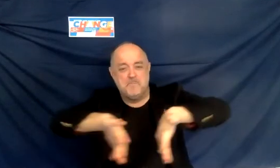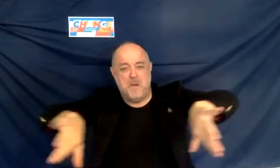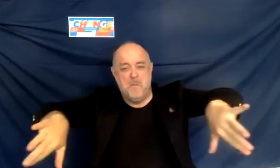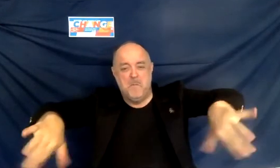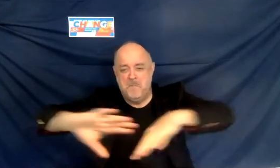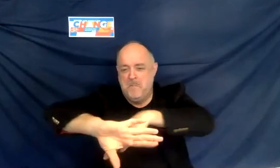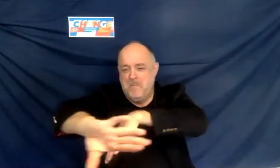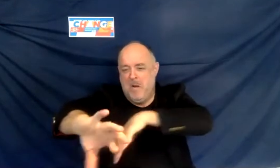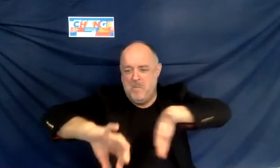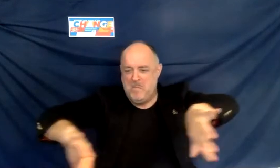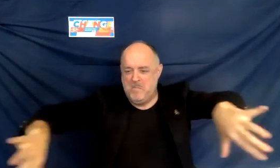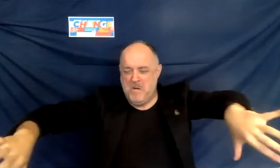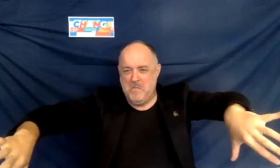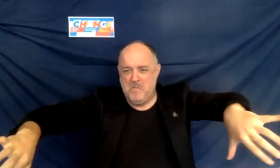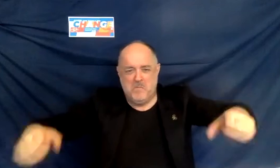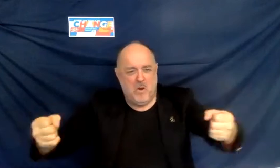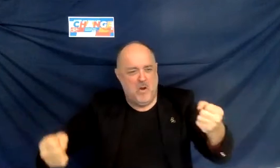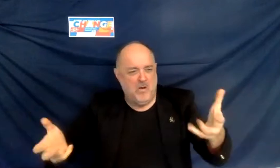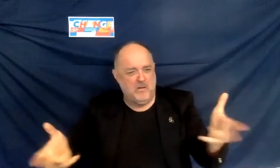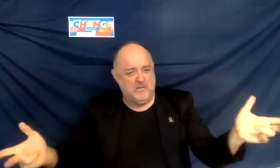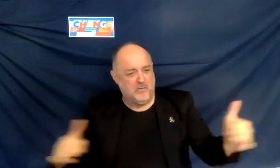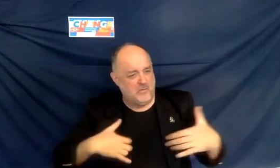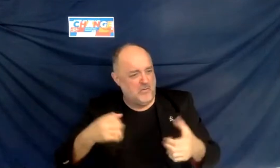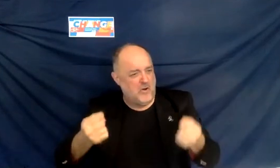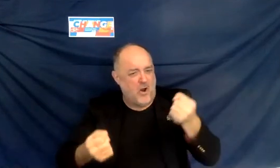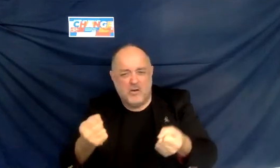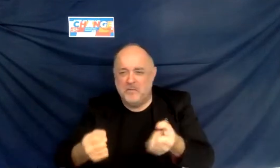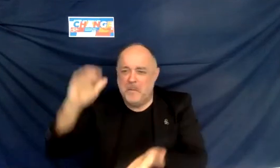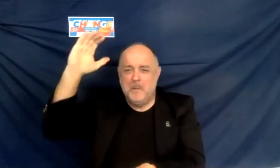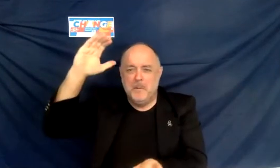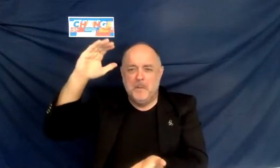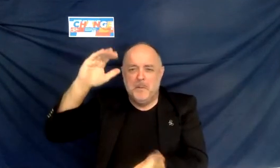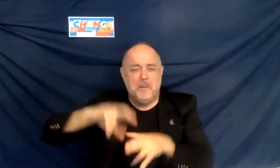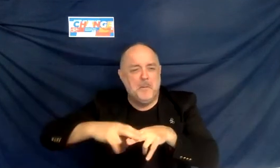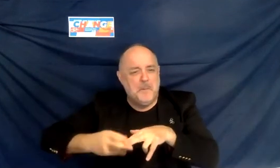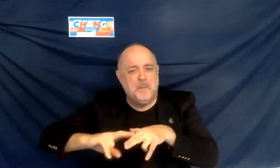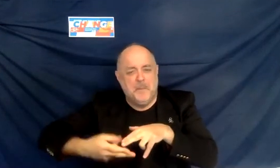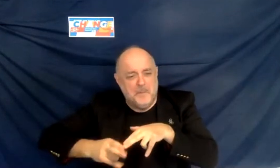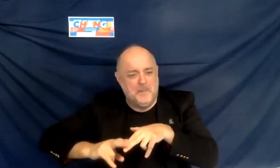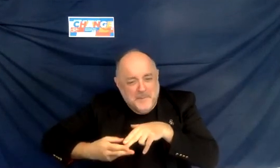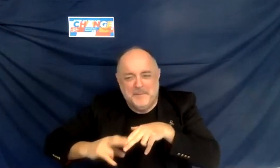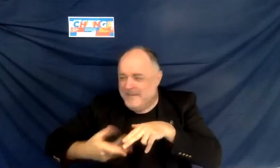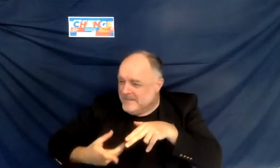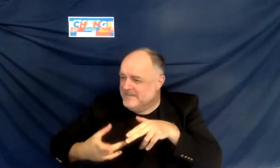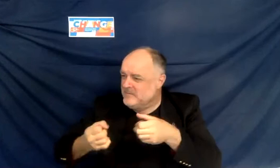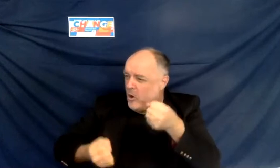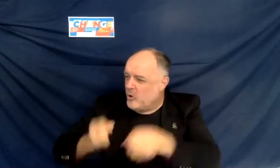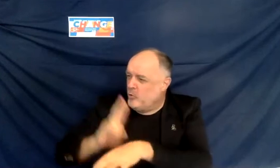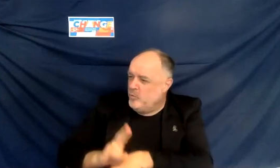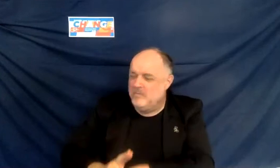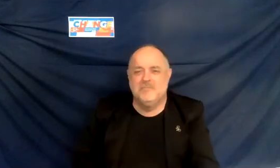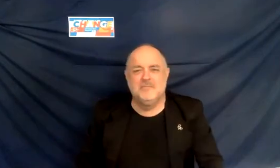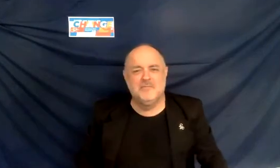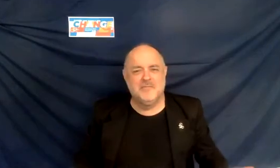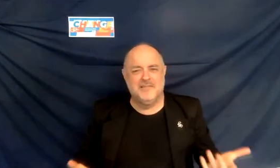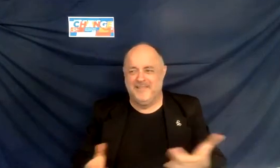been a gradual car diet happening in the last 10 years or so as they've moved more and more streets from